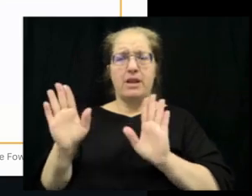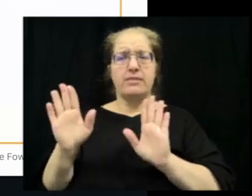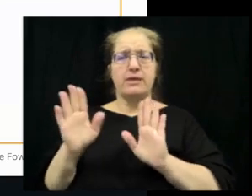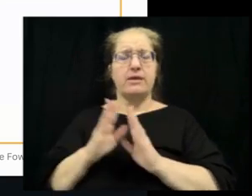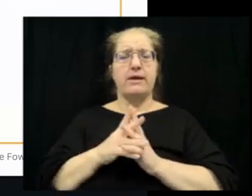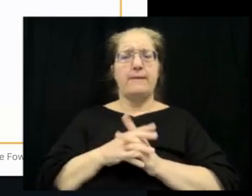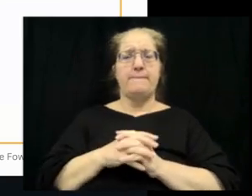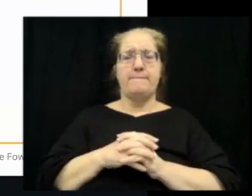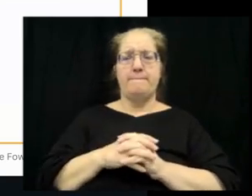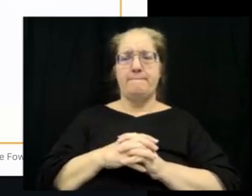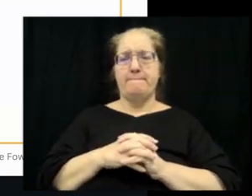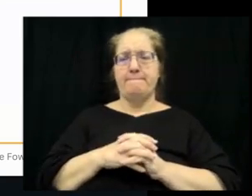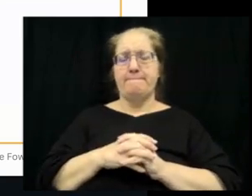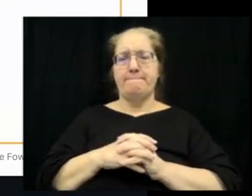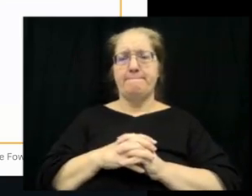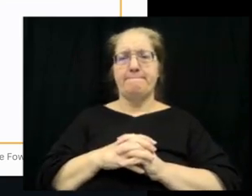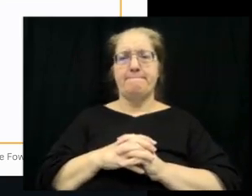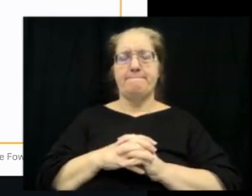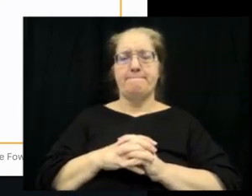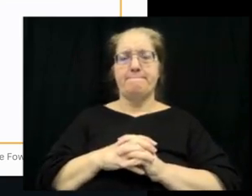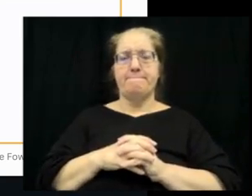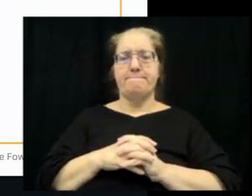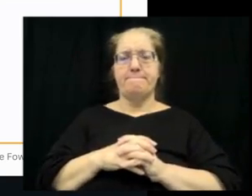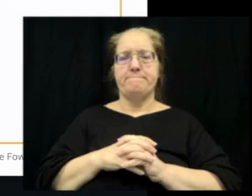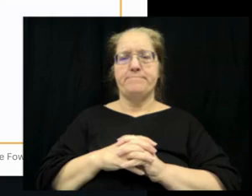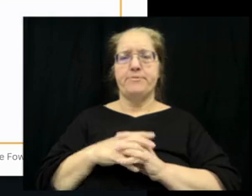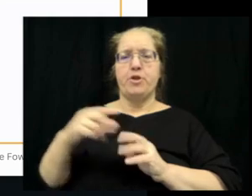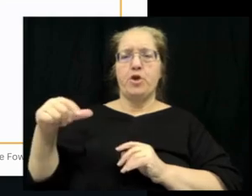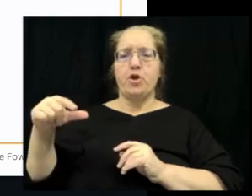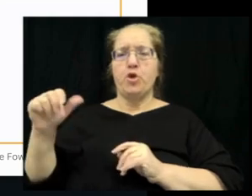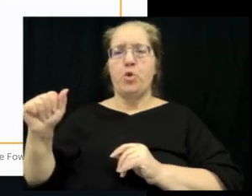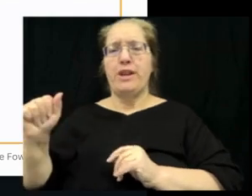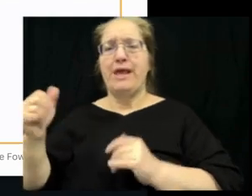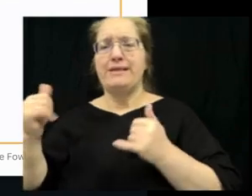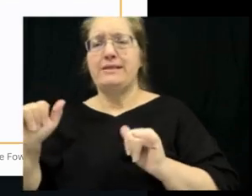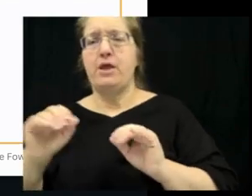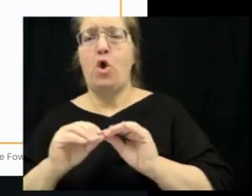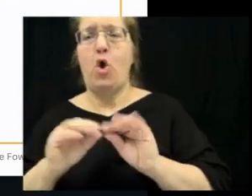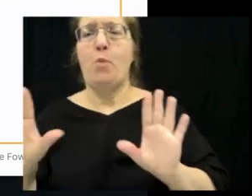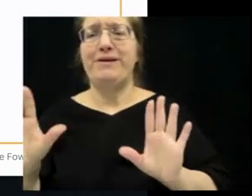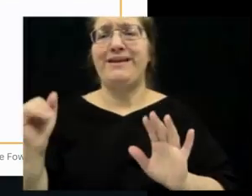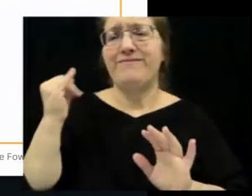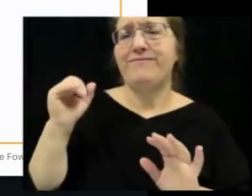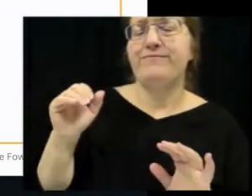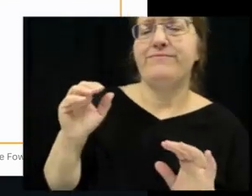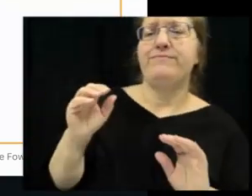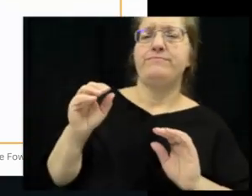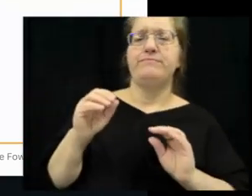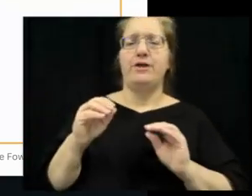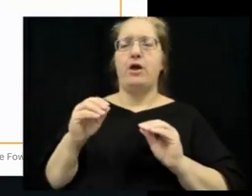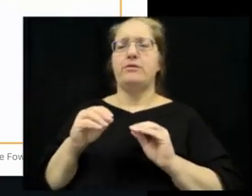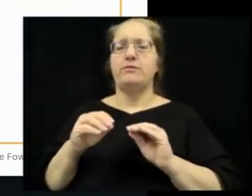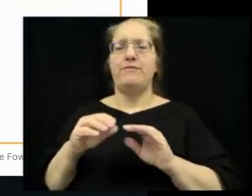responses in the chat, but the Q&A is still open. So if anyone would like to type in